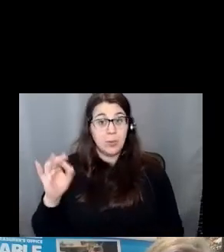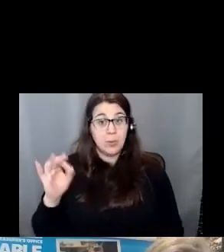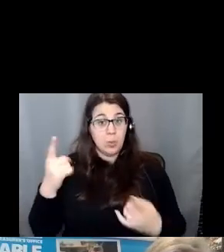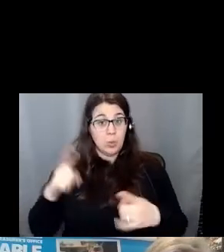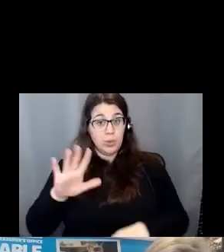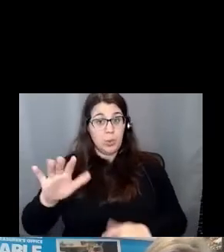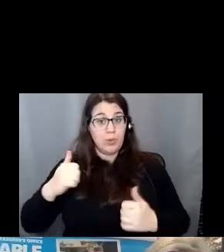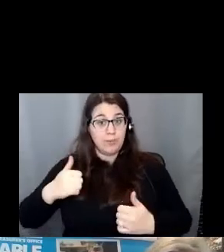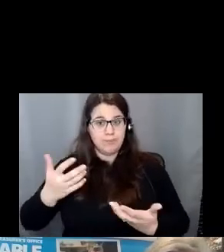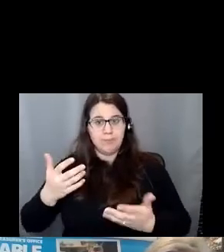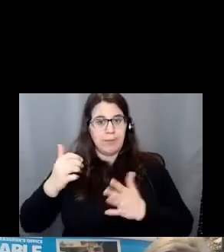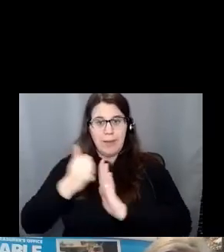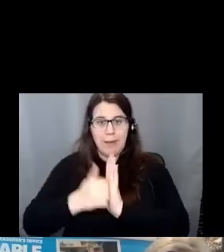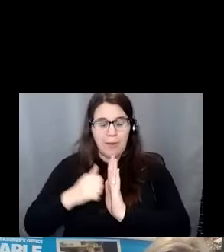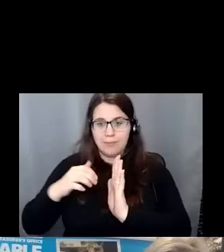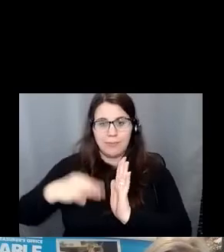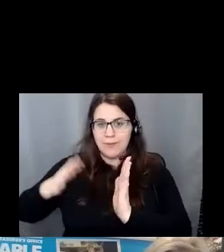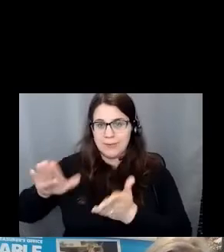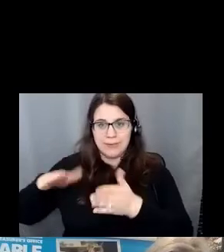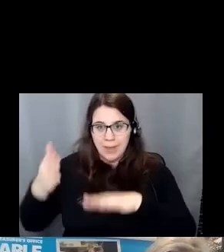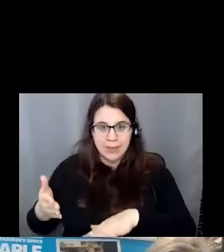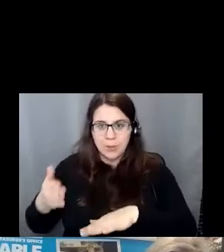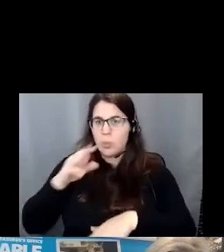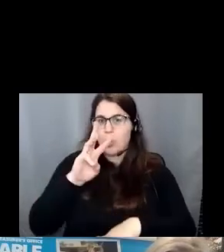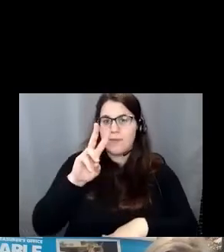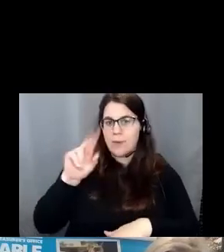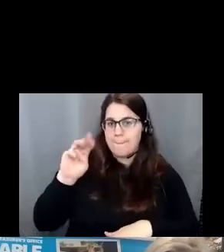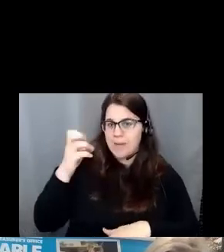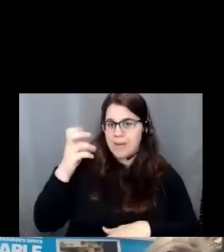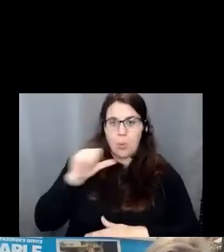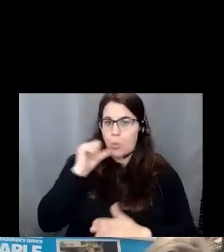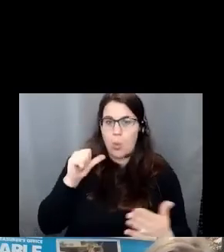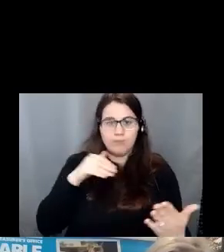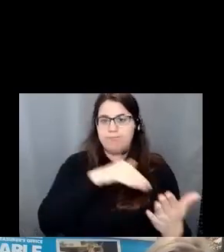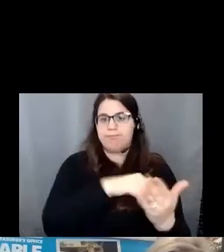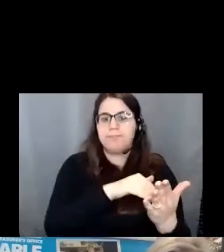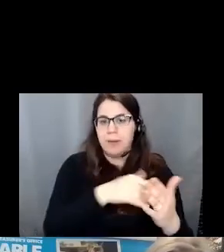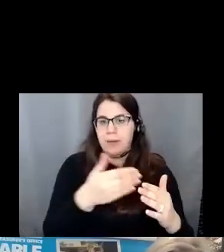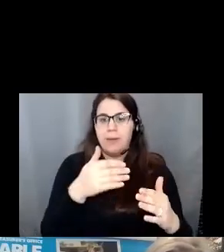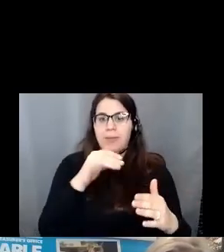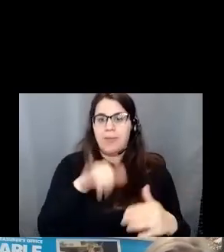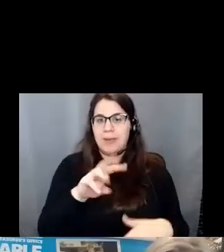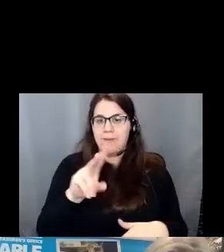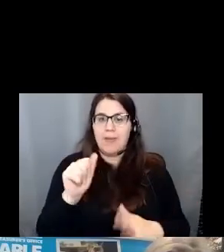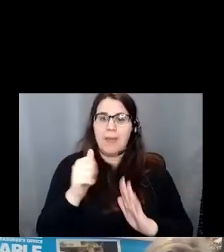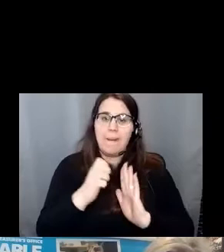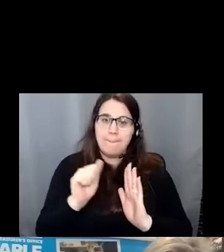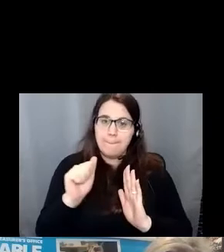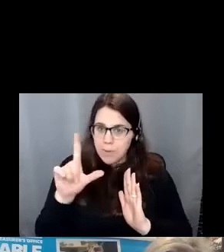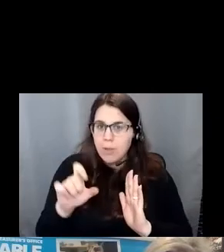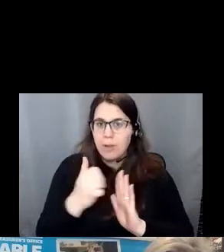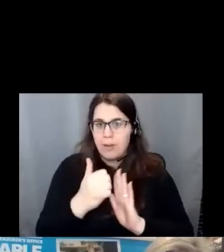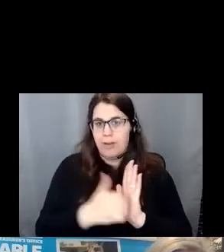beneficiary passes, West Virginia Medicaid will not file a claim against the WVABLE account for any medical expenses that